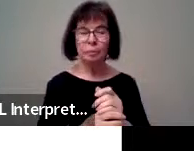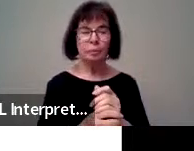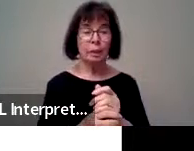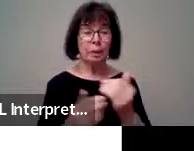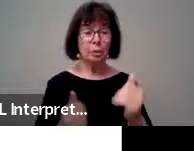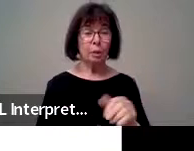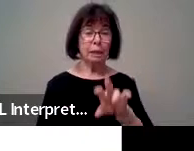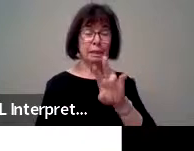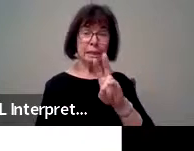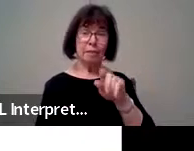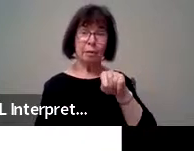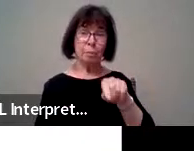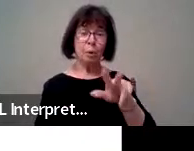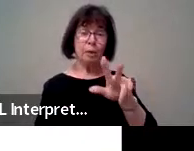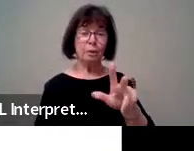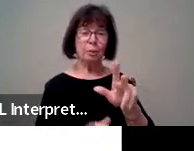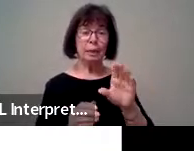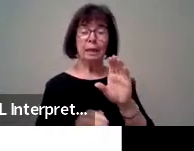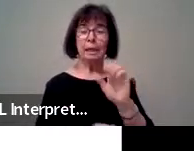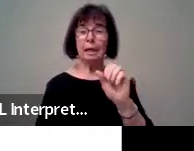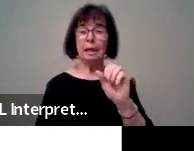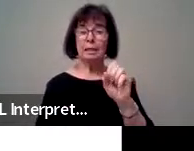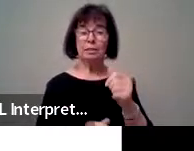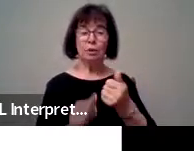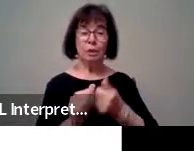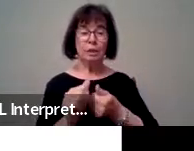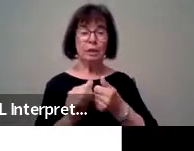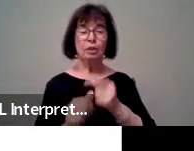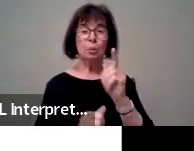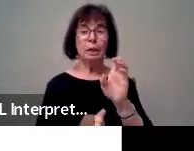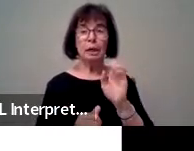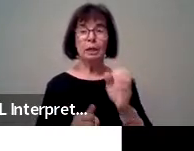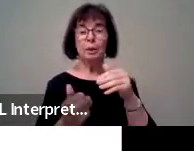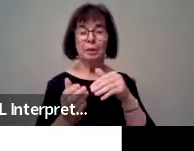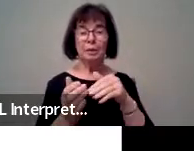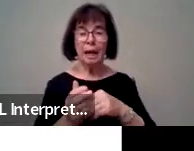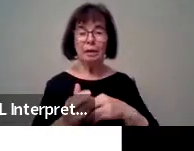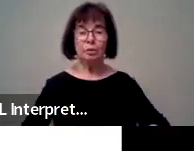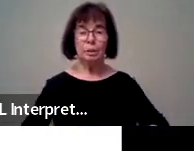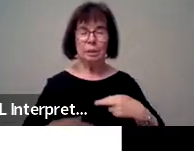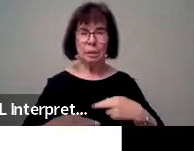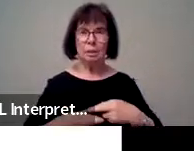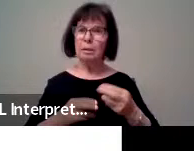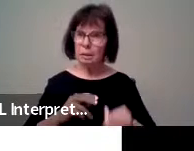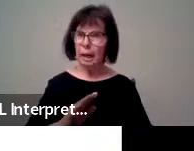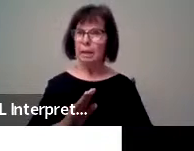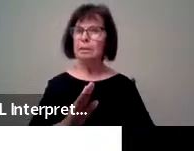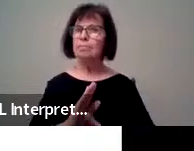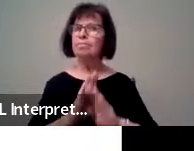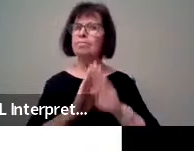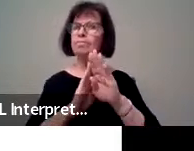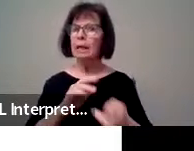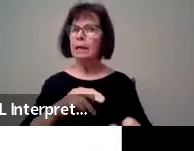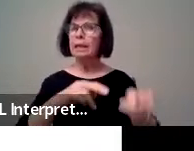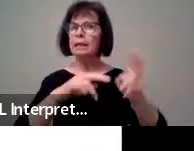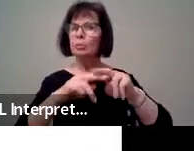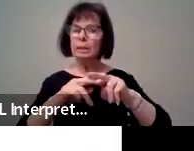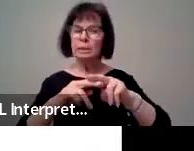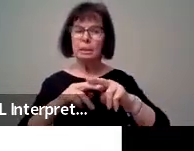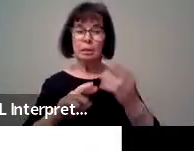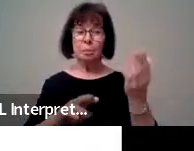7.3 cases per 100,000 residents per day. This is up. We are up from our lowest point of 5.8,